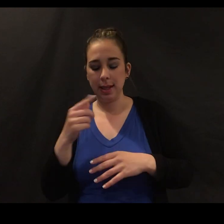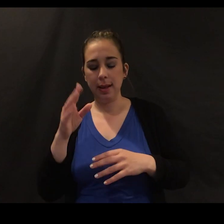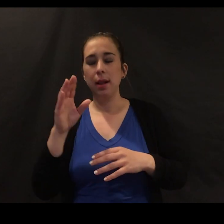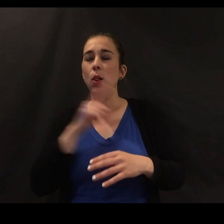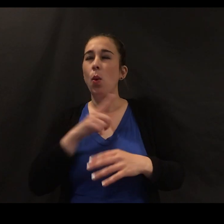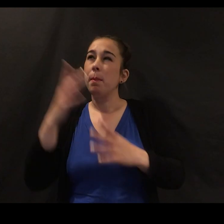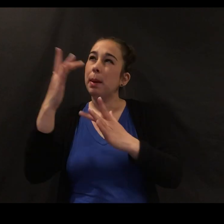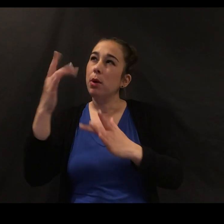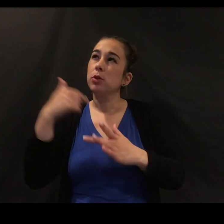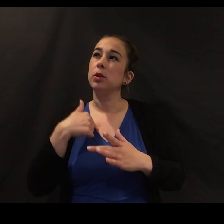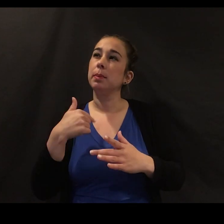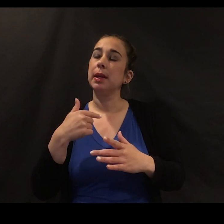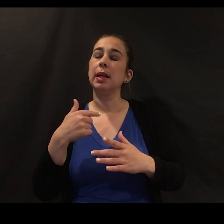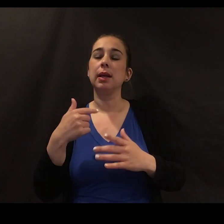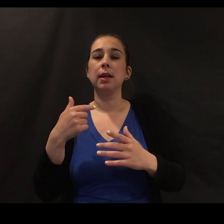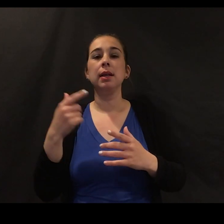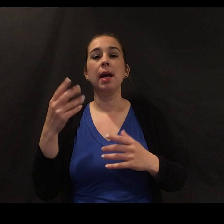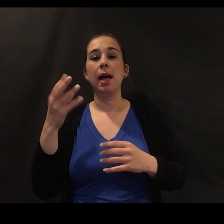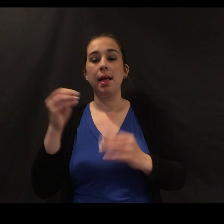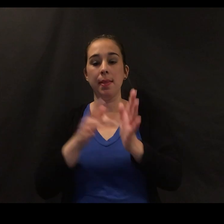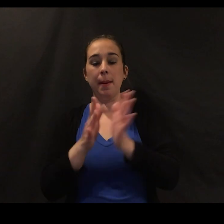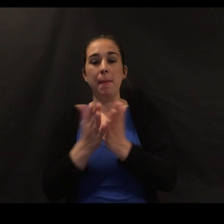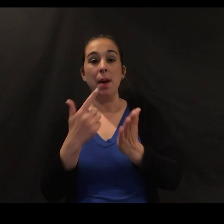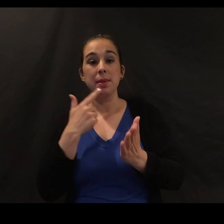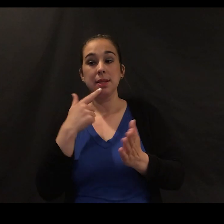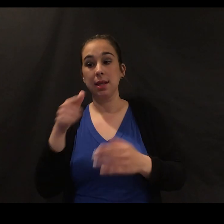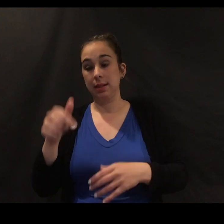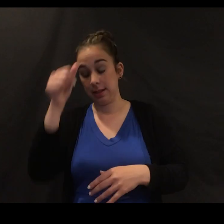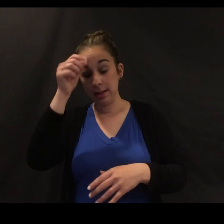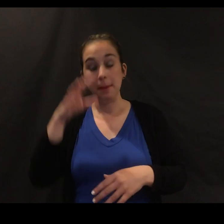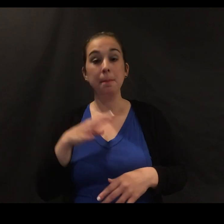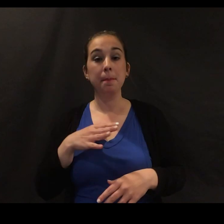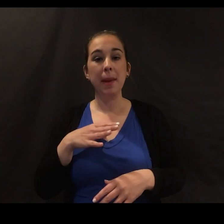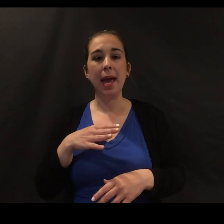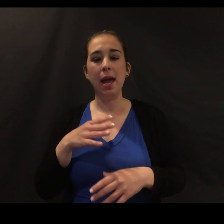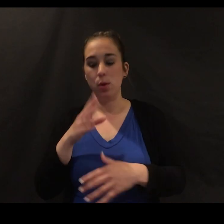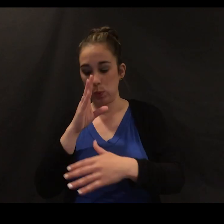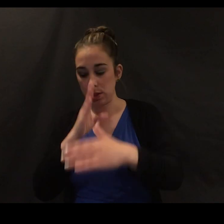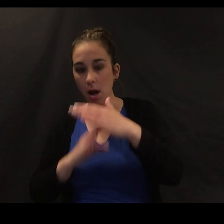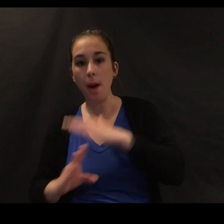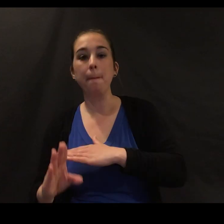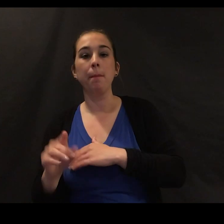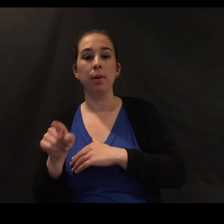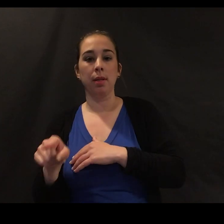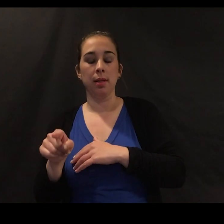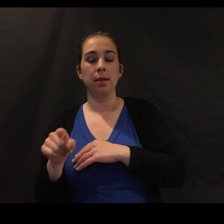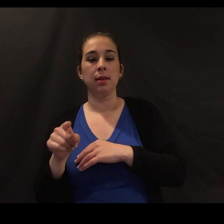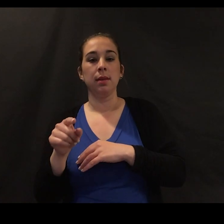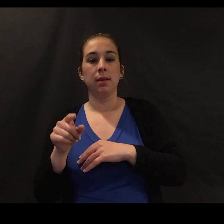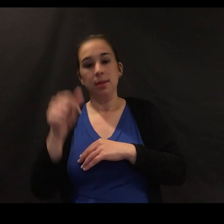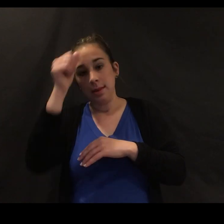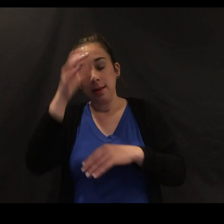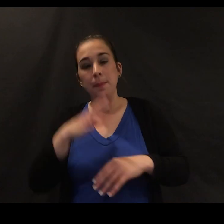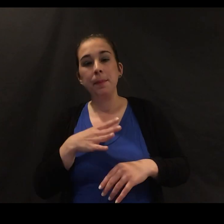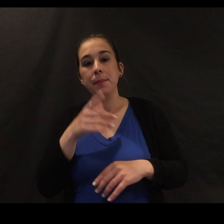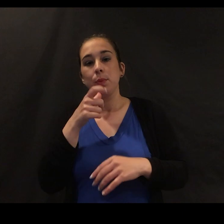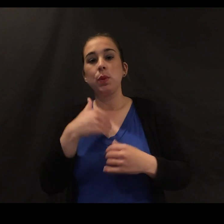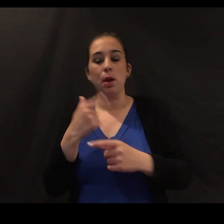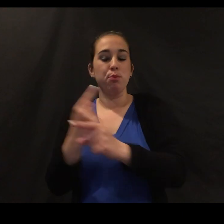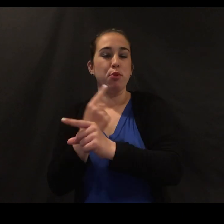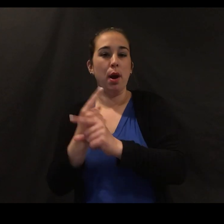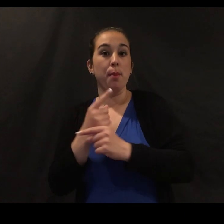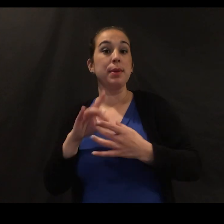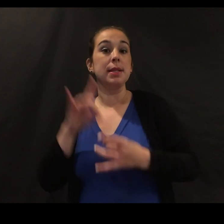And the Bible says it was the man that was humble and the man that had a proper spirit of